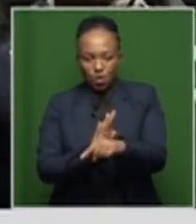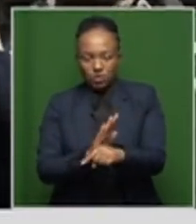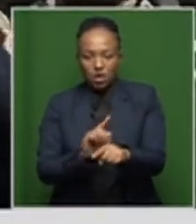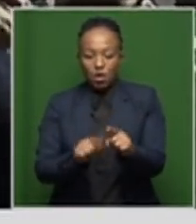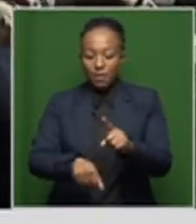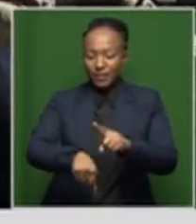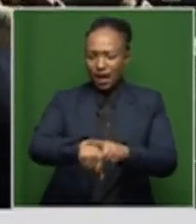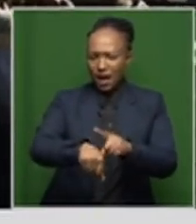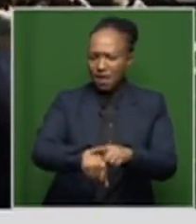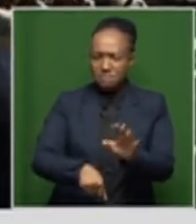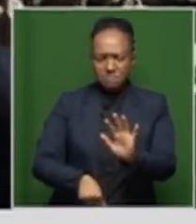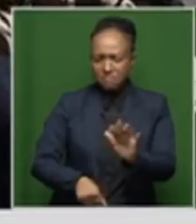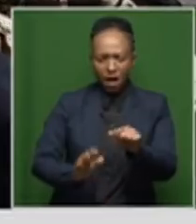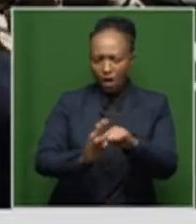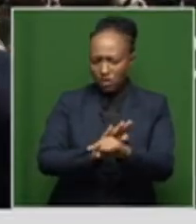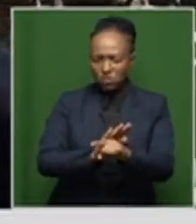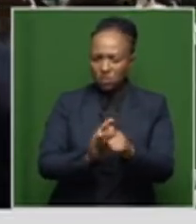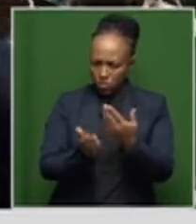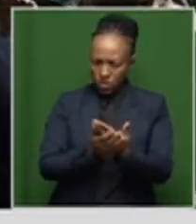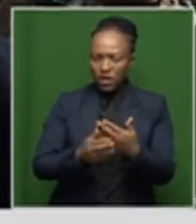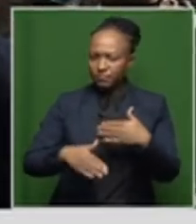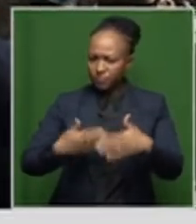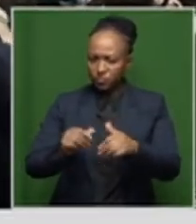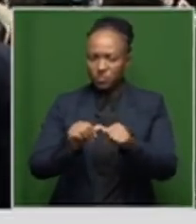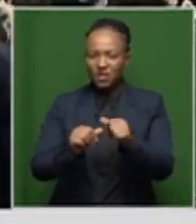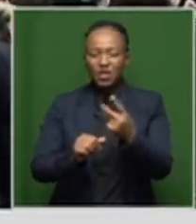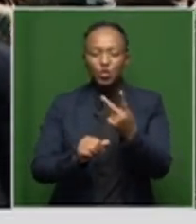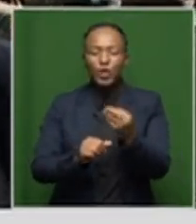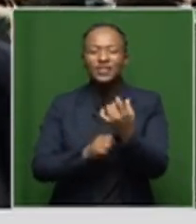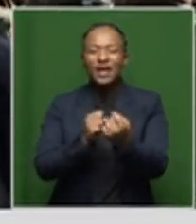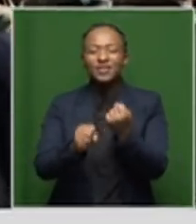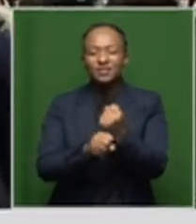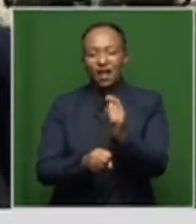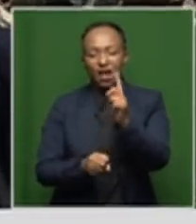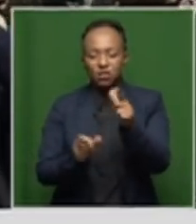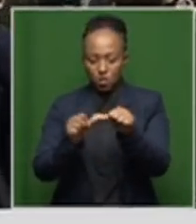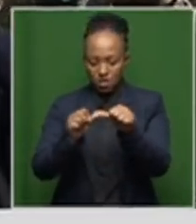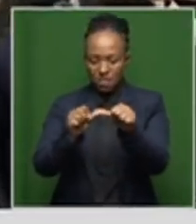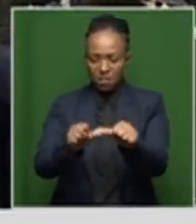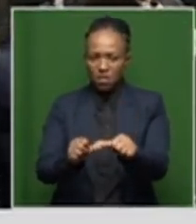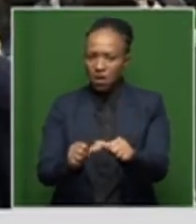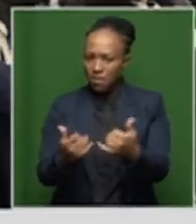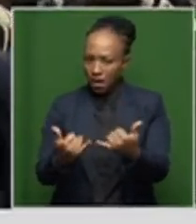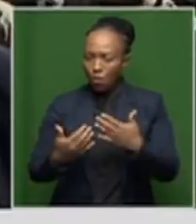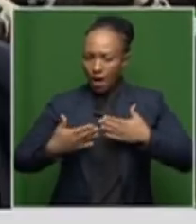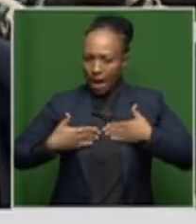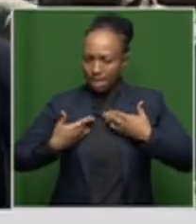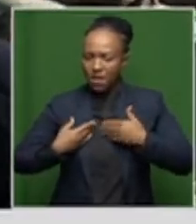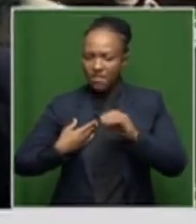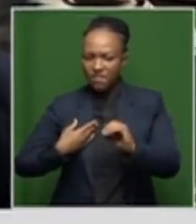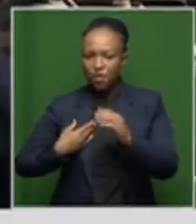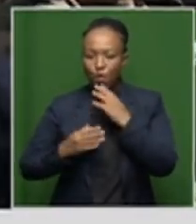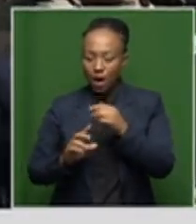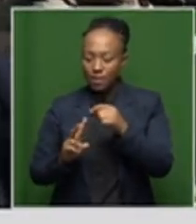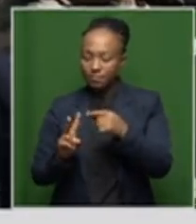of time, and therefore we're able to proceed 2 decades later on this matter. And that's why we're fairly delighted today that the accused